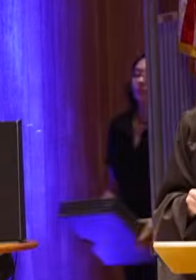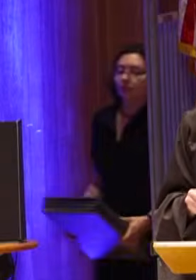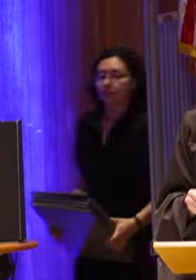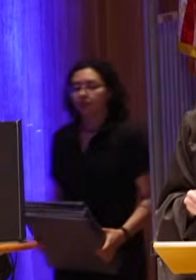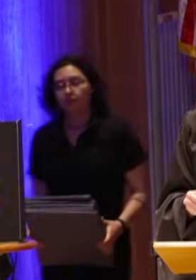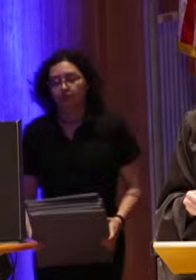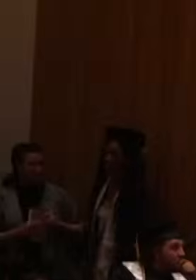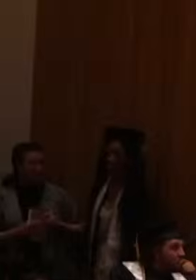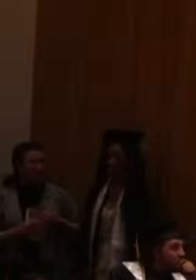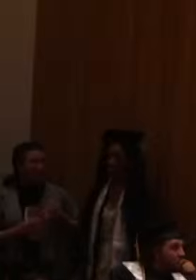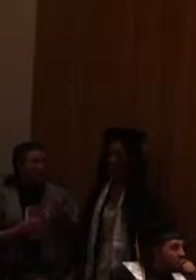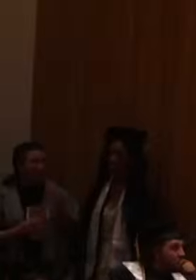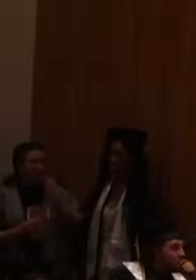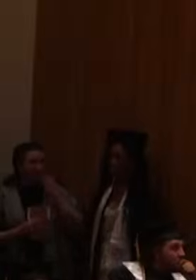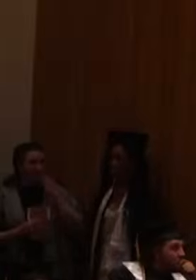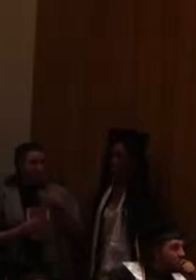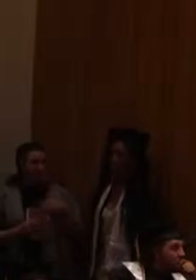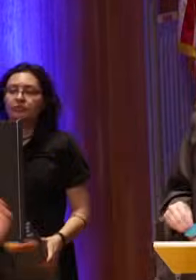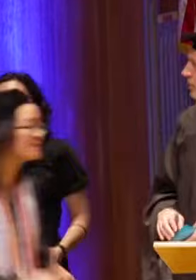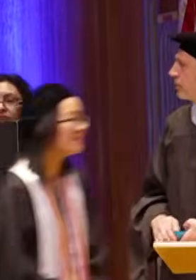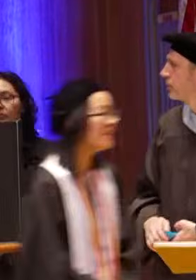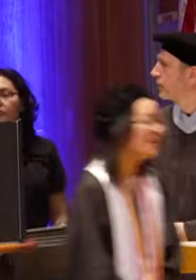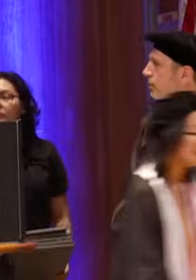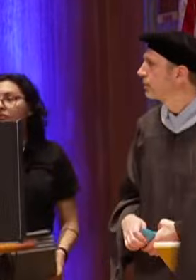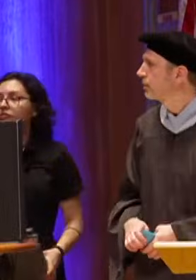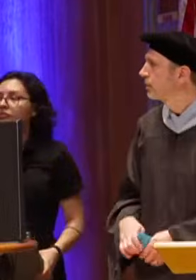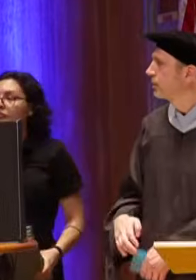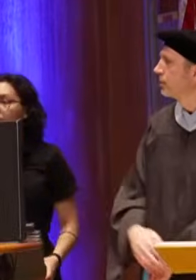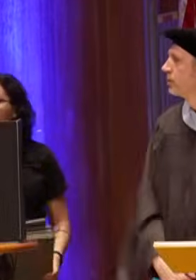Jessica Ma, magna cum laude.